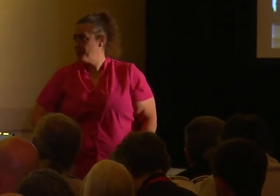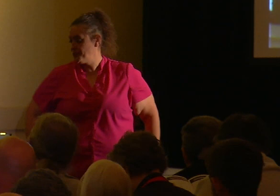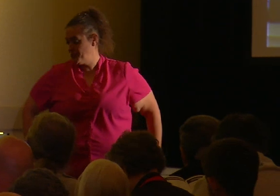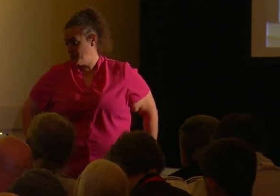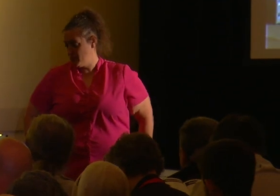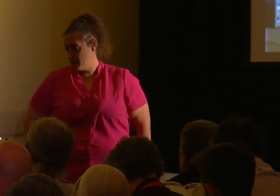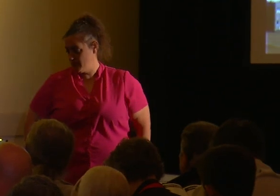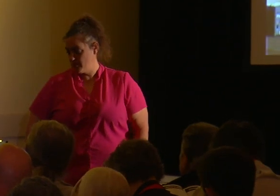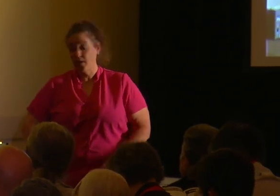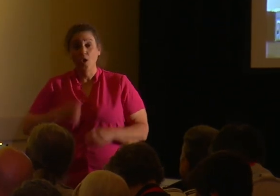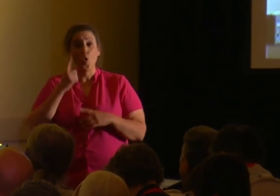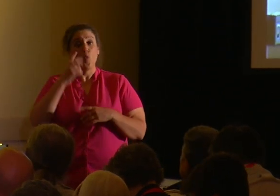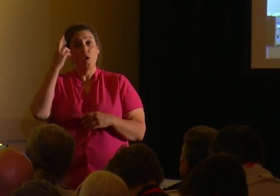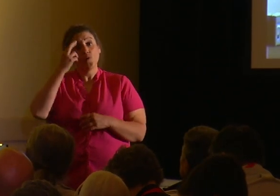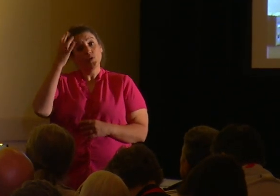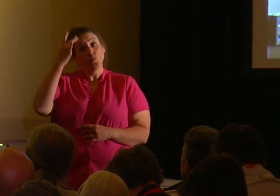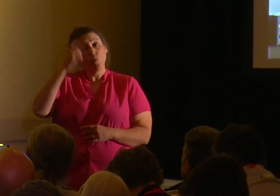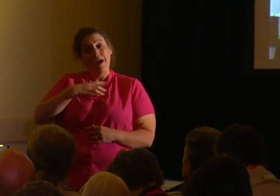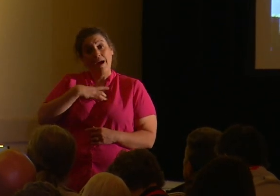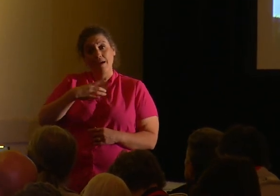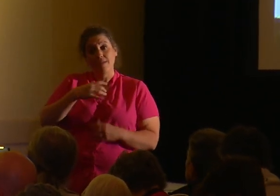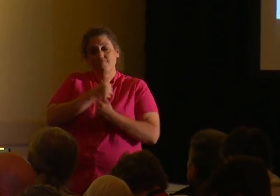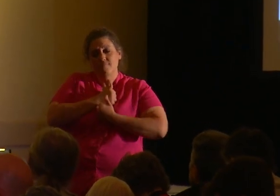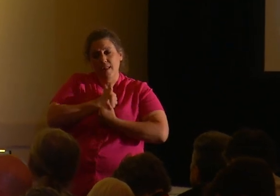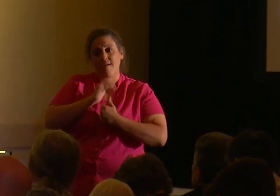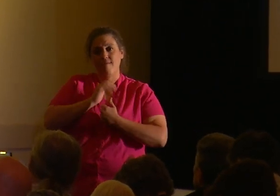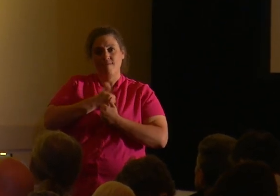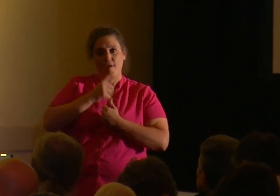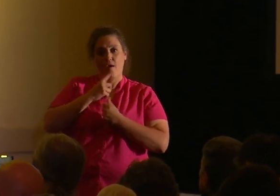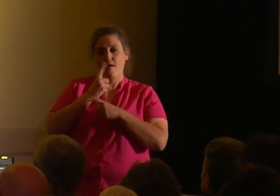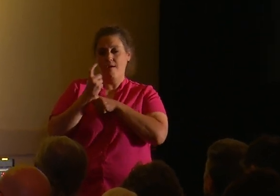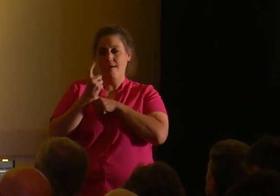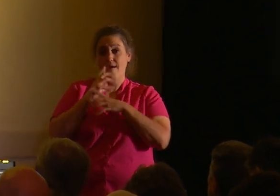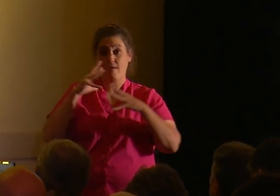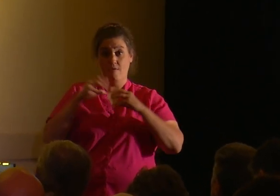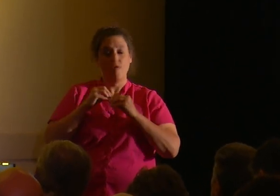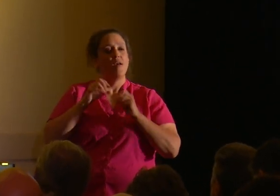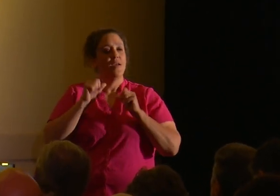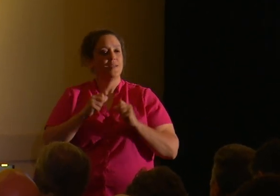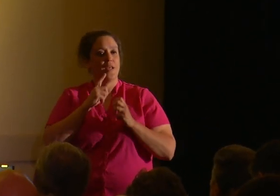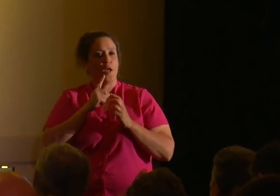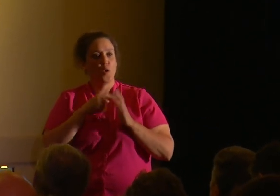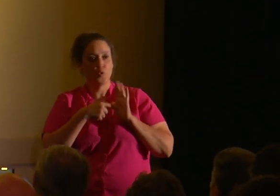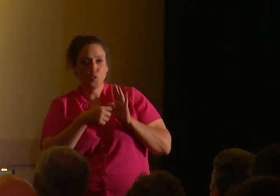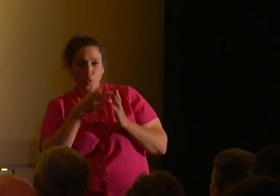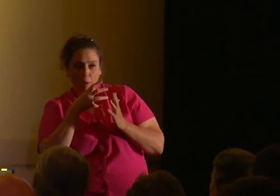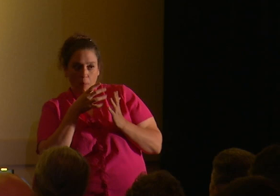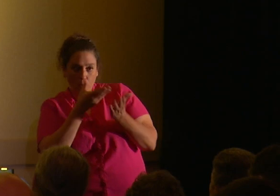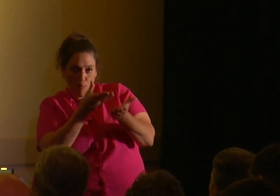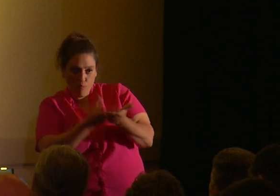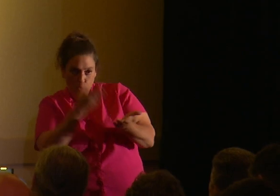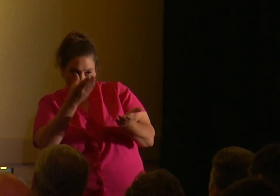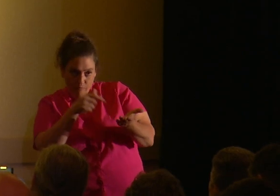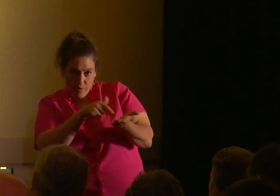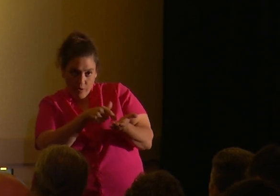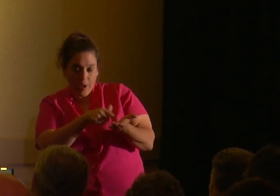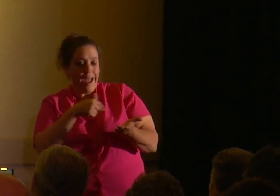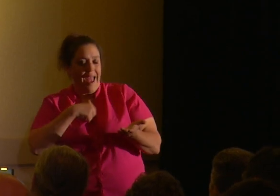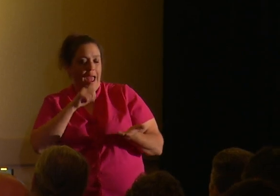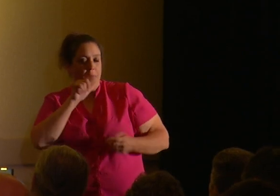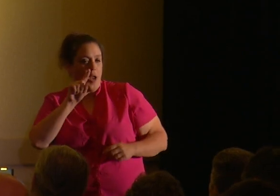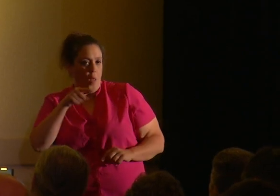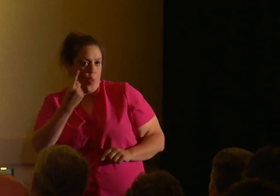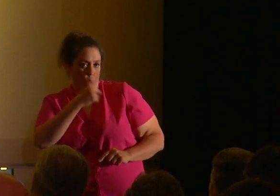One of the reasons why I love the annual conference every year is that I do get to prove to my mom that, no, I am not the only